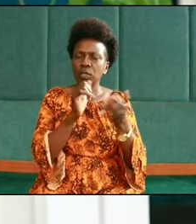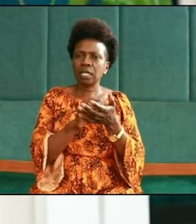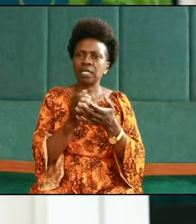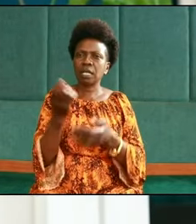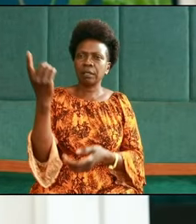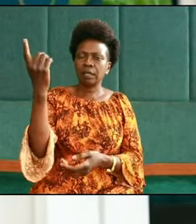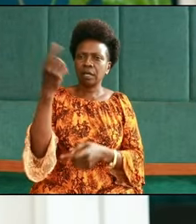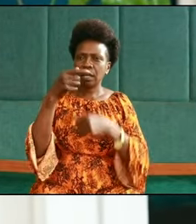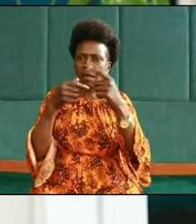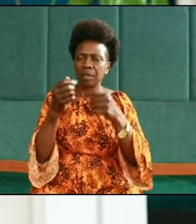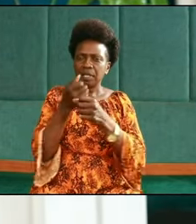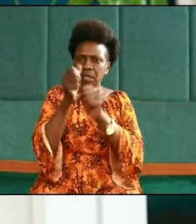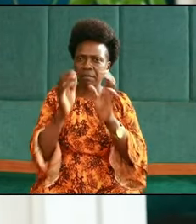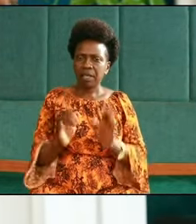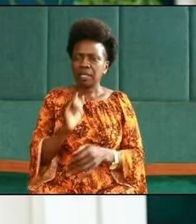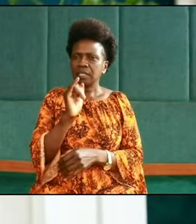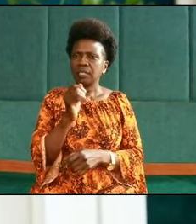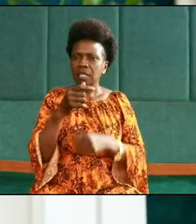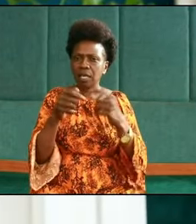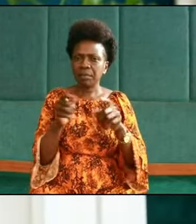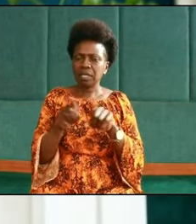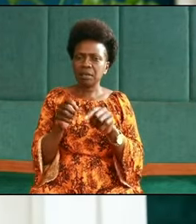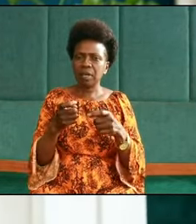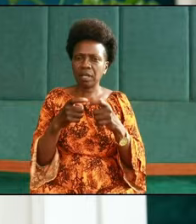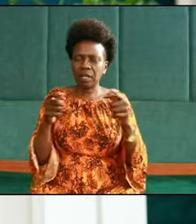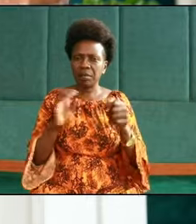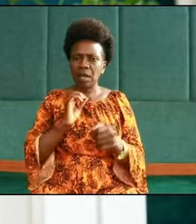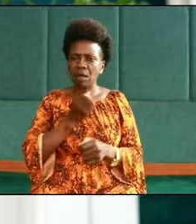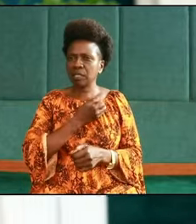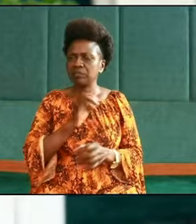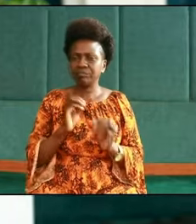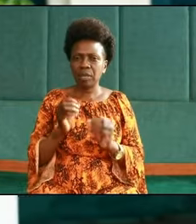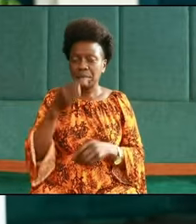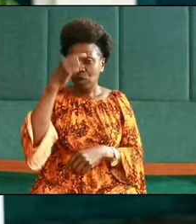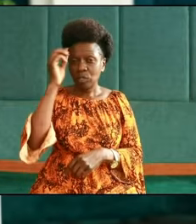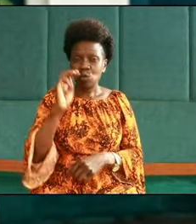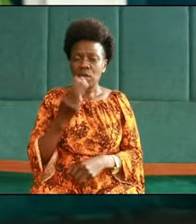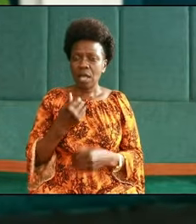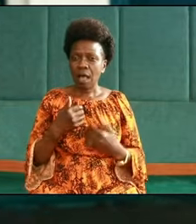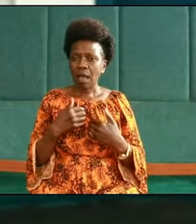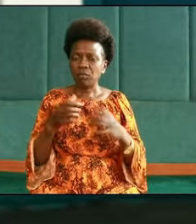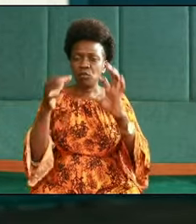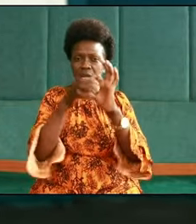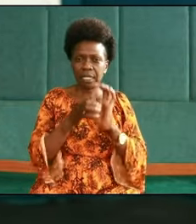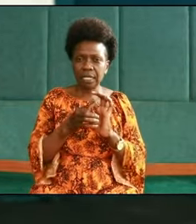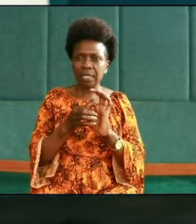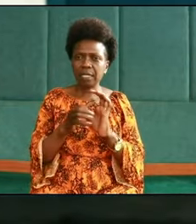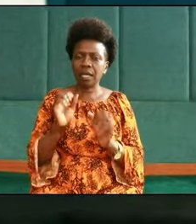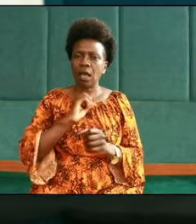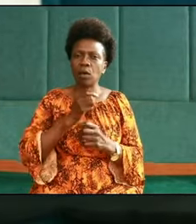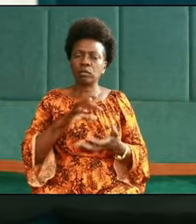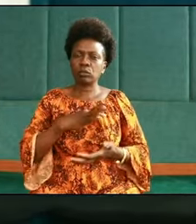Savior is not coming as our enemy, because we have united